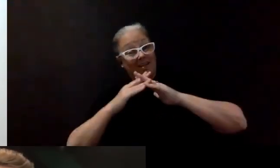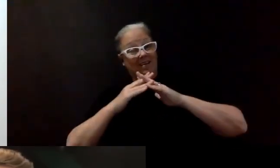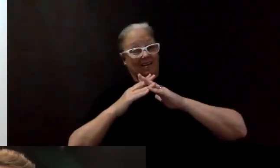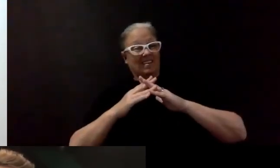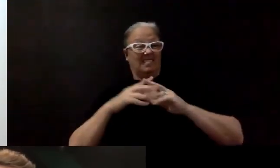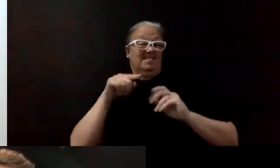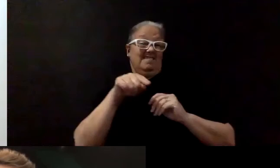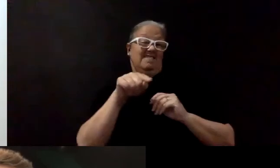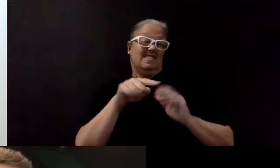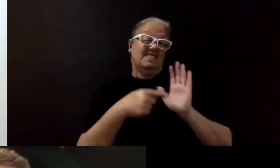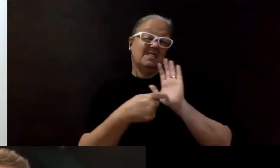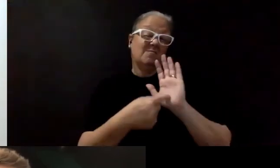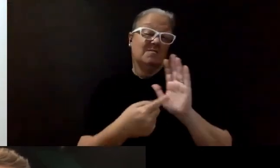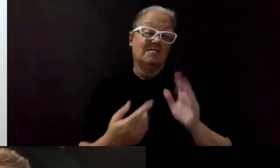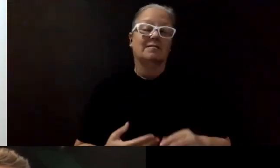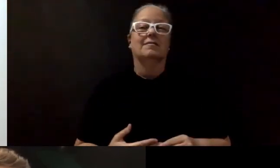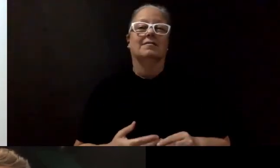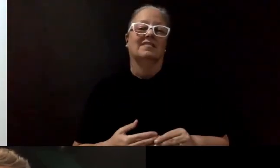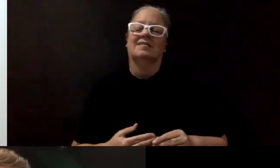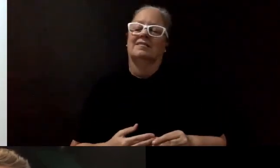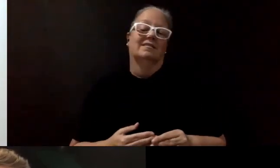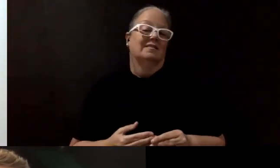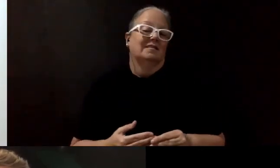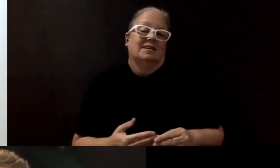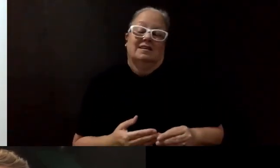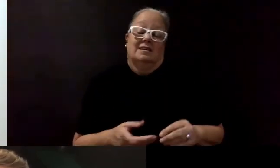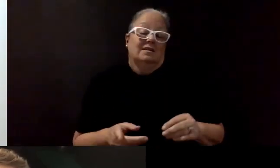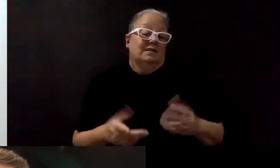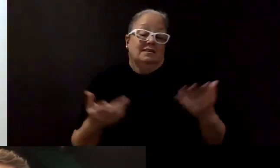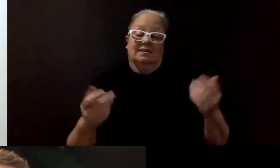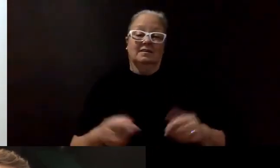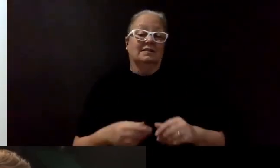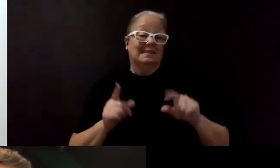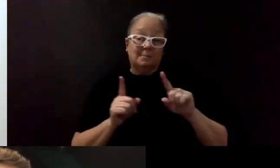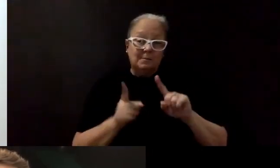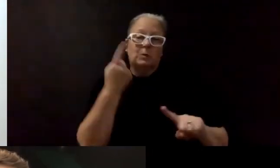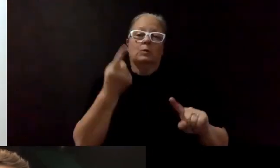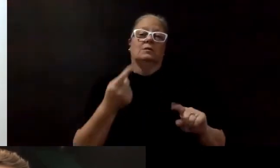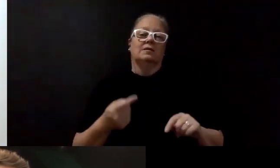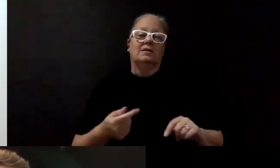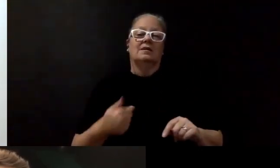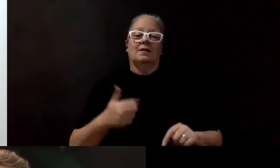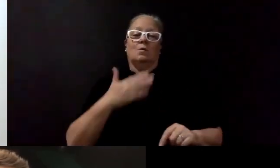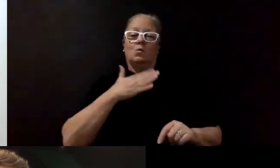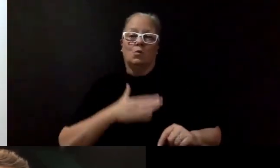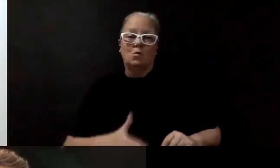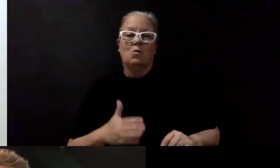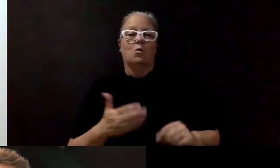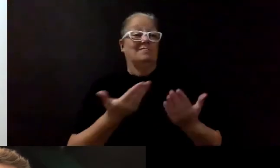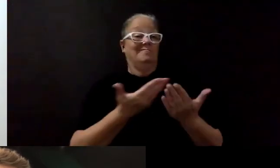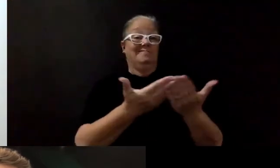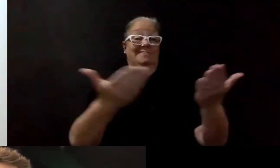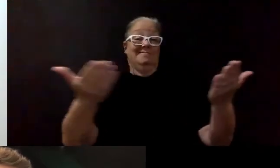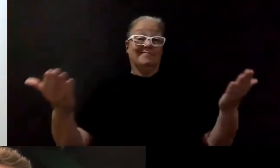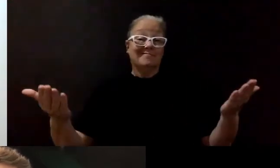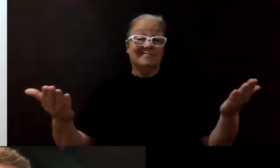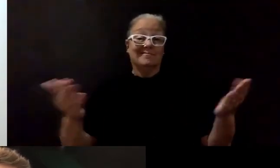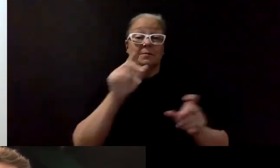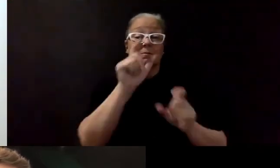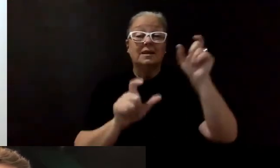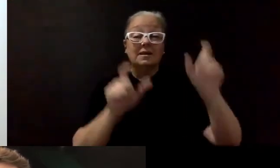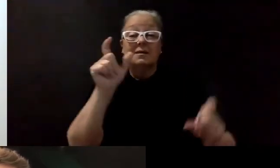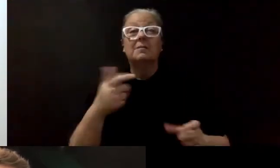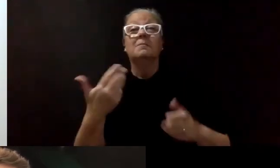I mean, it's just so important, and I would encourage everyone, even if you don't feel like